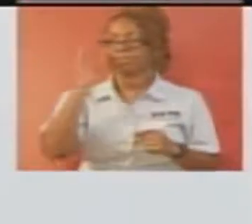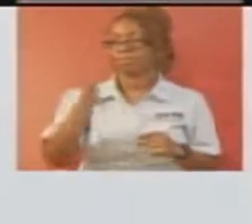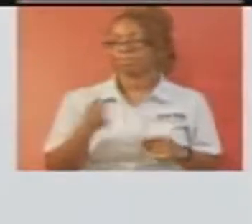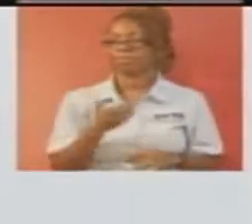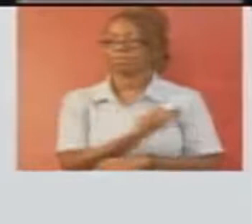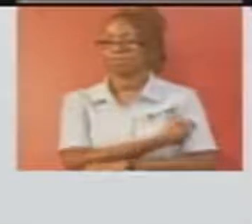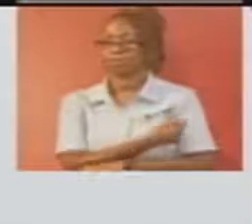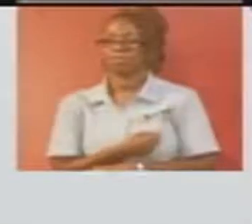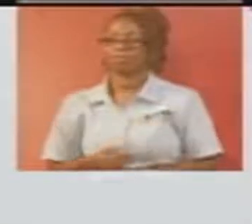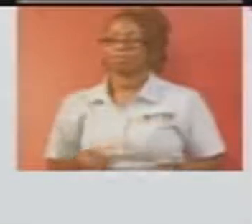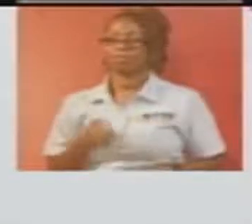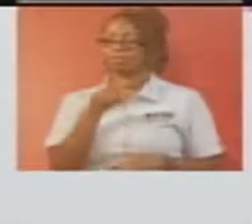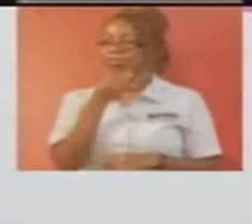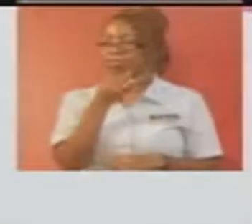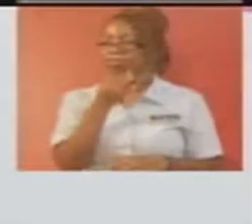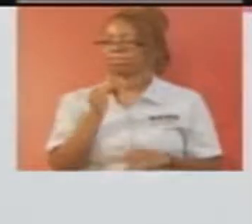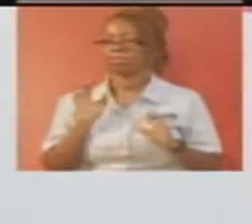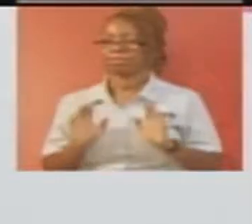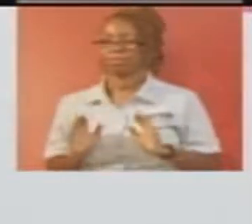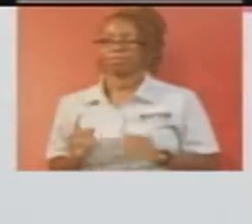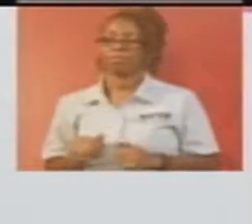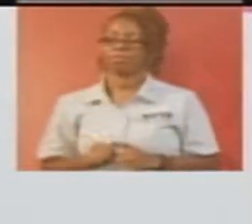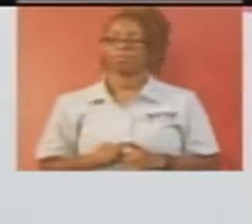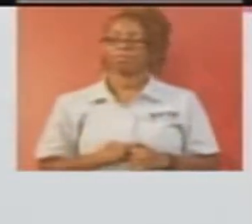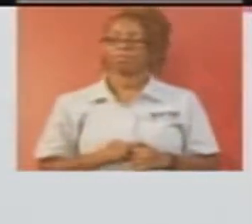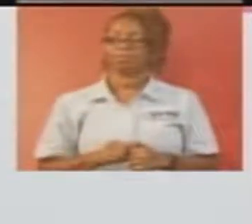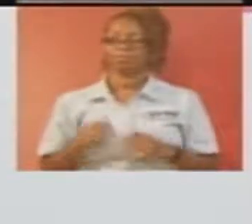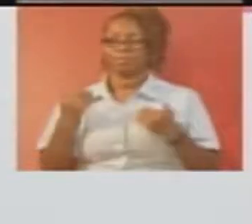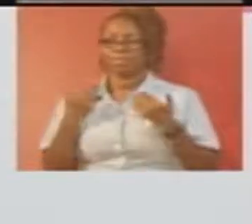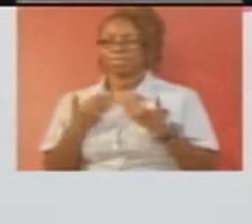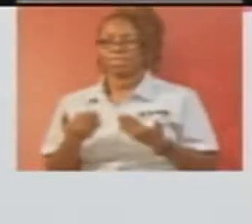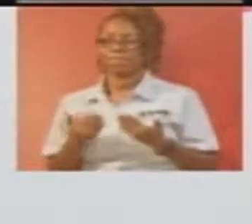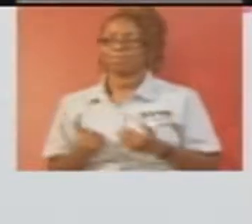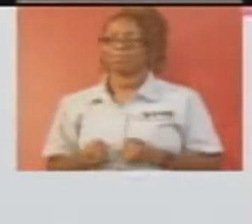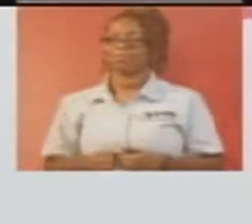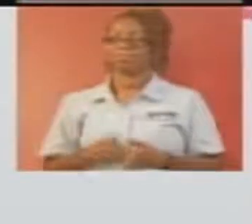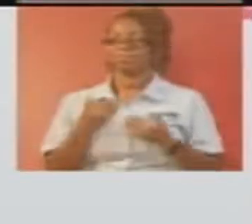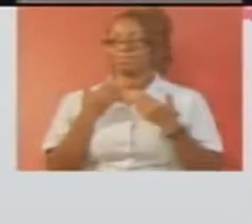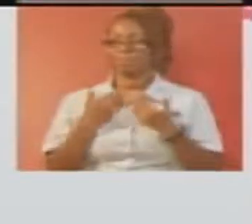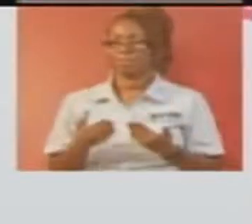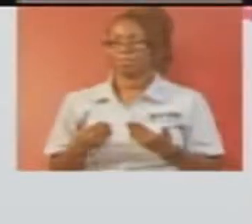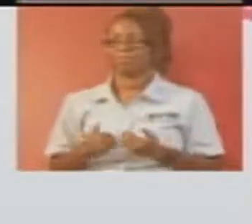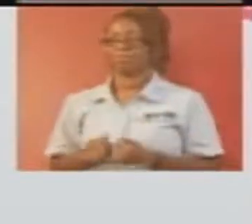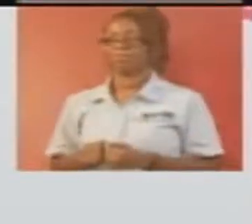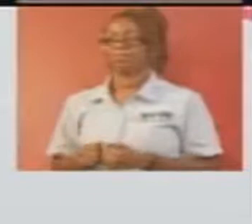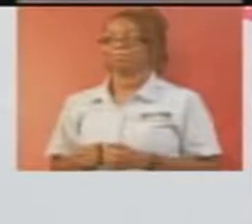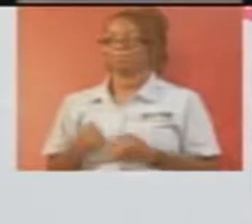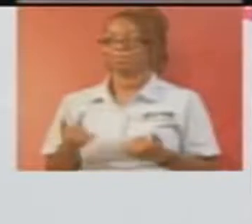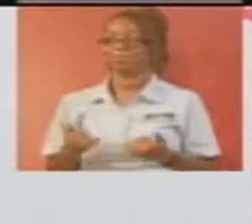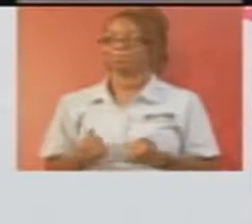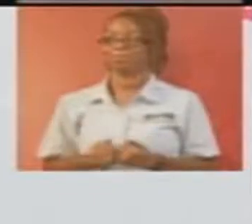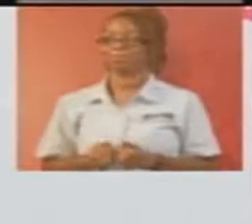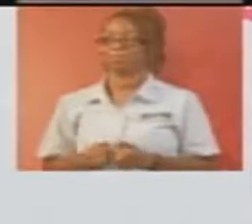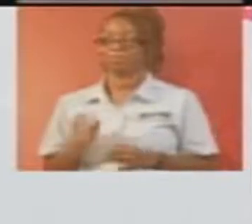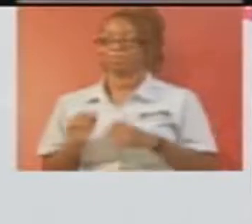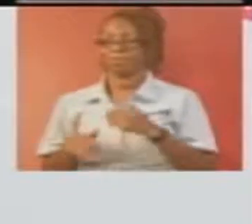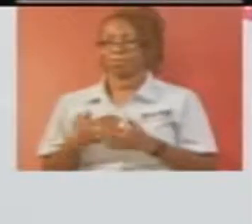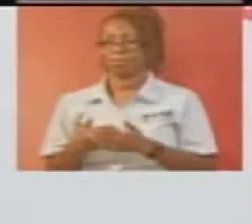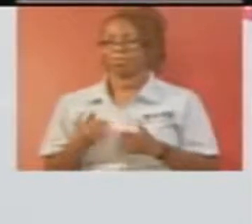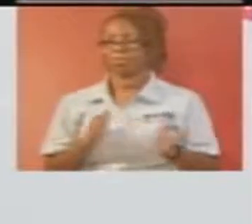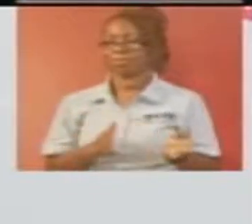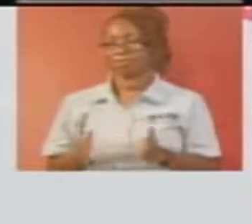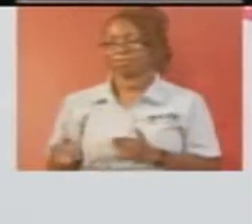update you on the status of the flu vaccination campaign and the plans for COVID-19 immunization.